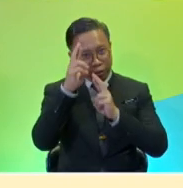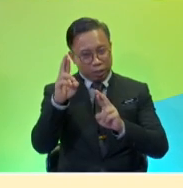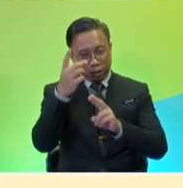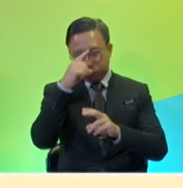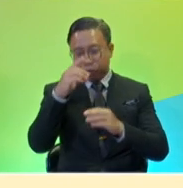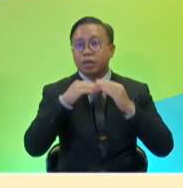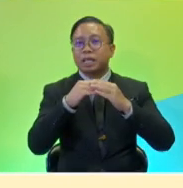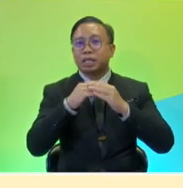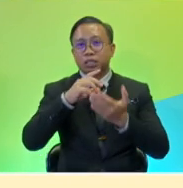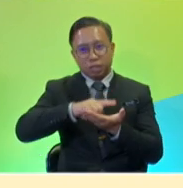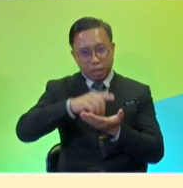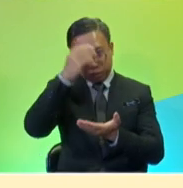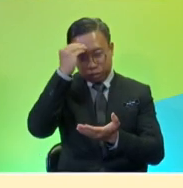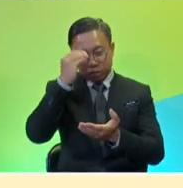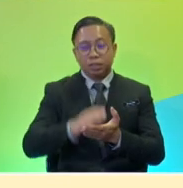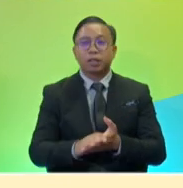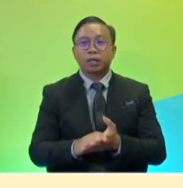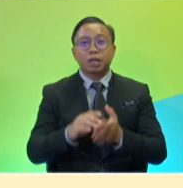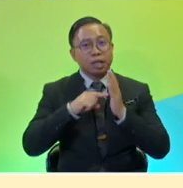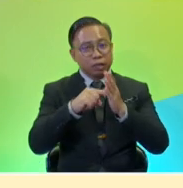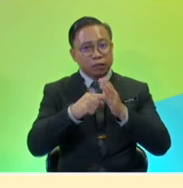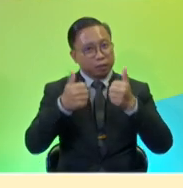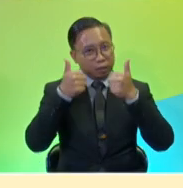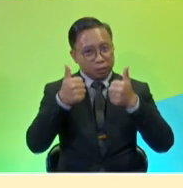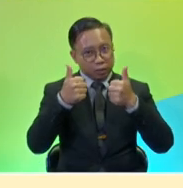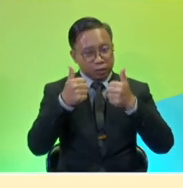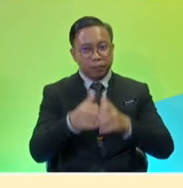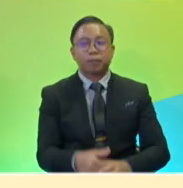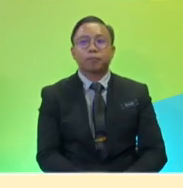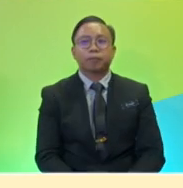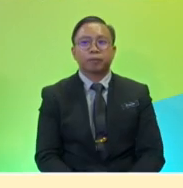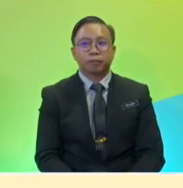English lesson? If you're ready, give me a thumbs up.